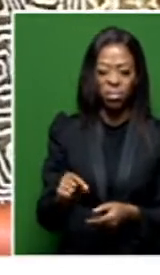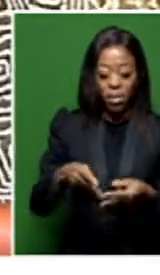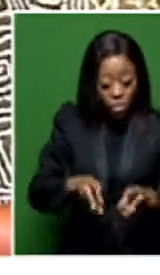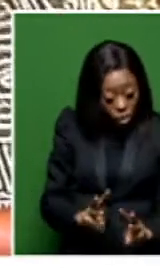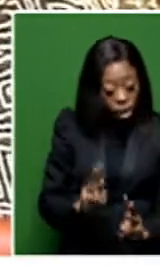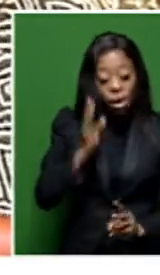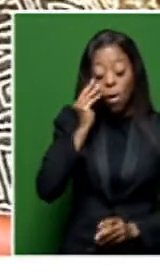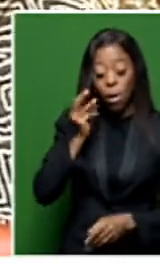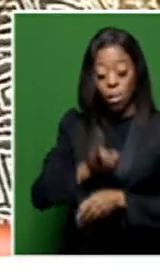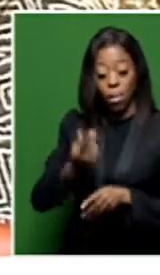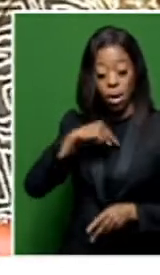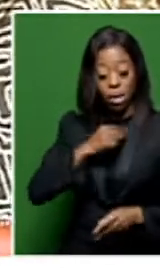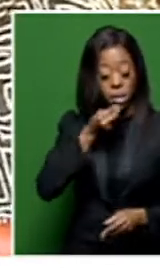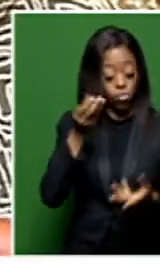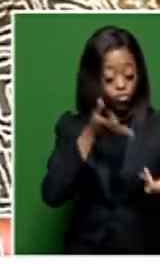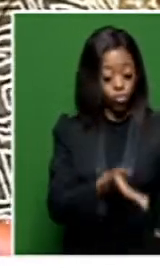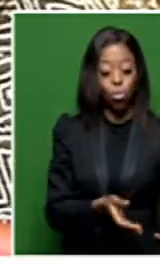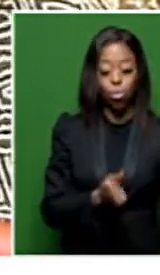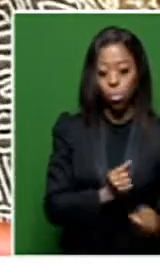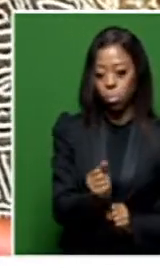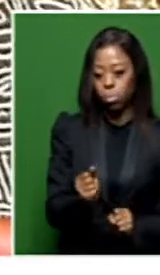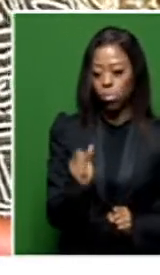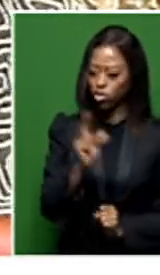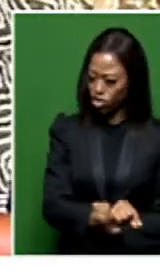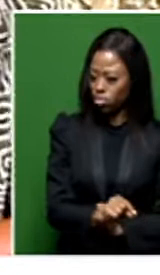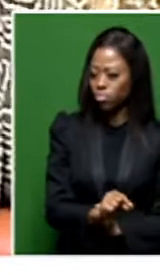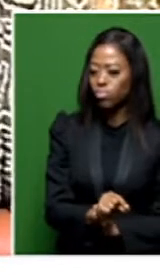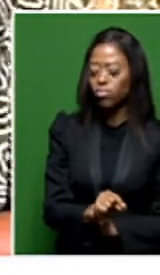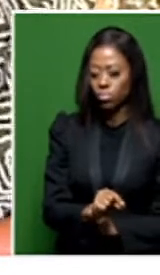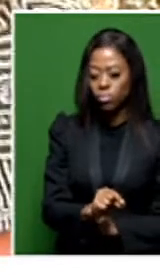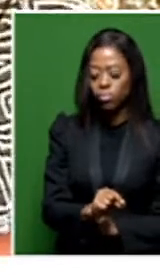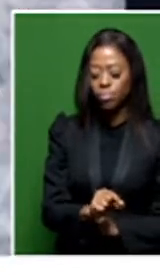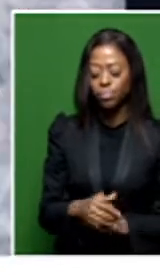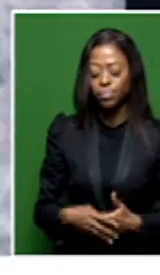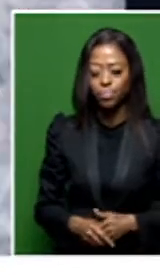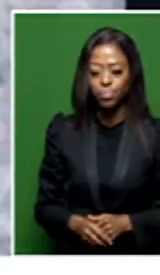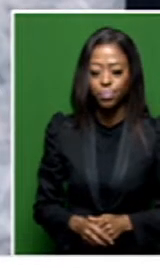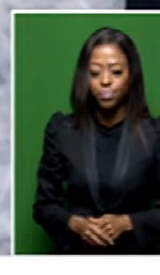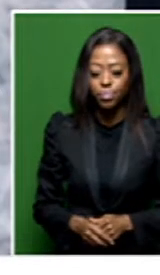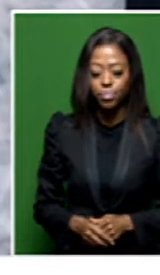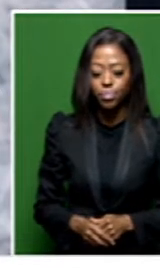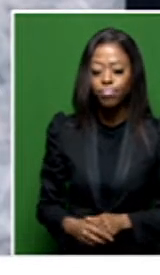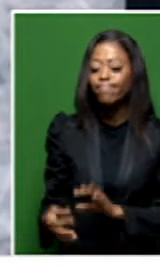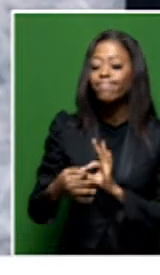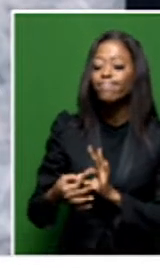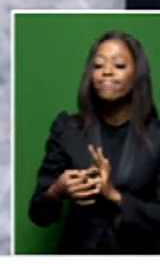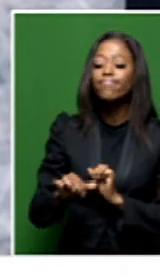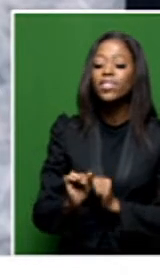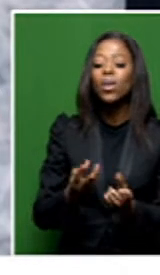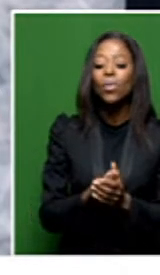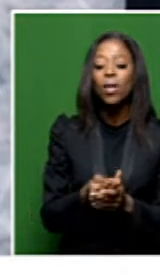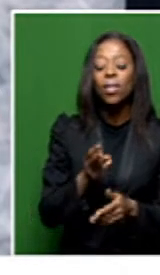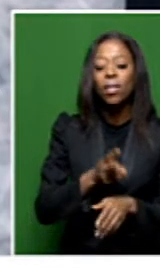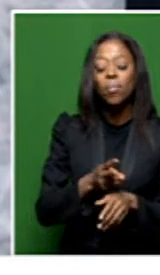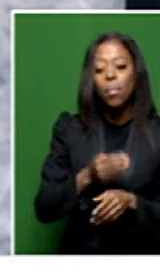our grandmothers ate them, and how it didn't cost them a lot of money to live like this. Tell us about your relationship, Limme